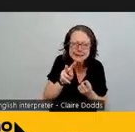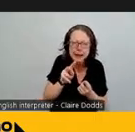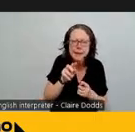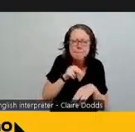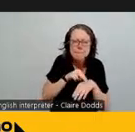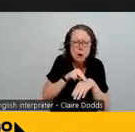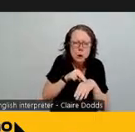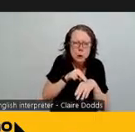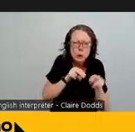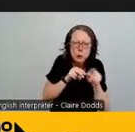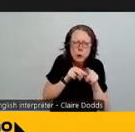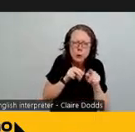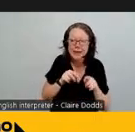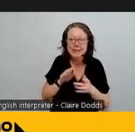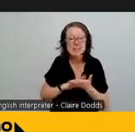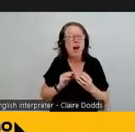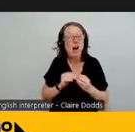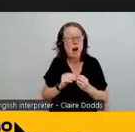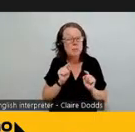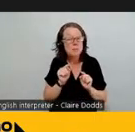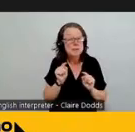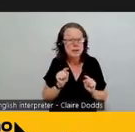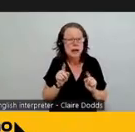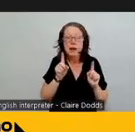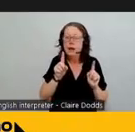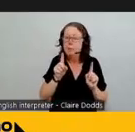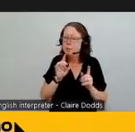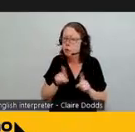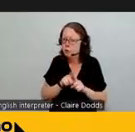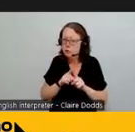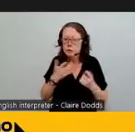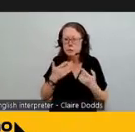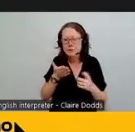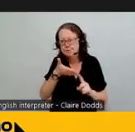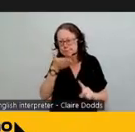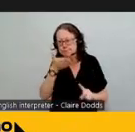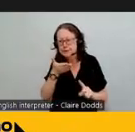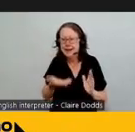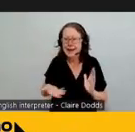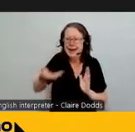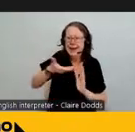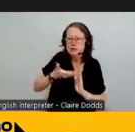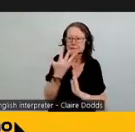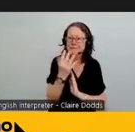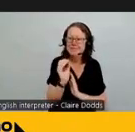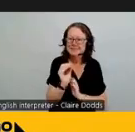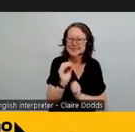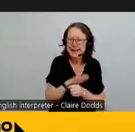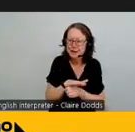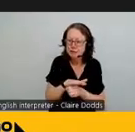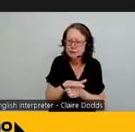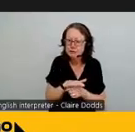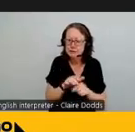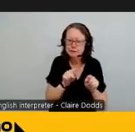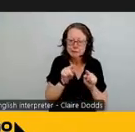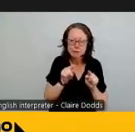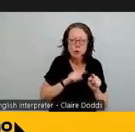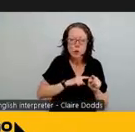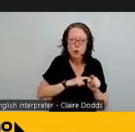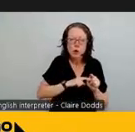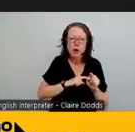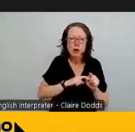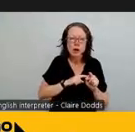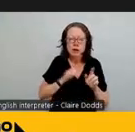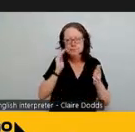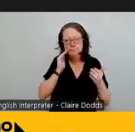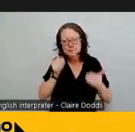zoom in. But we've then identified a further 50 areas across the country where we are focusing the effort and the